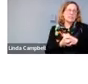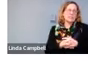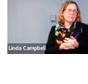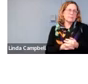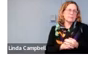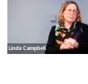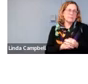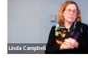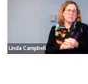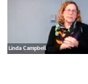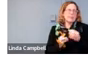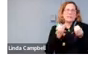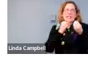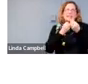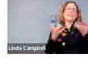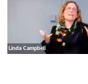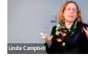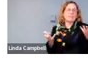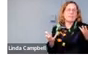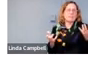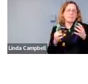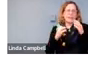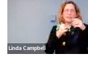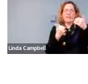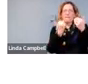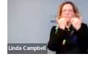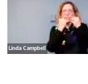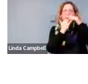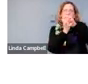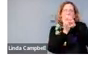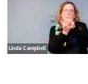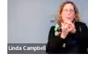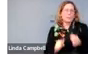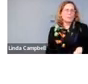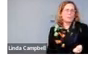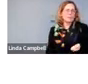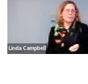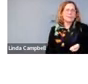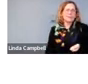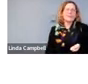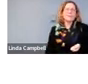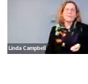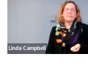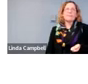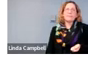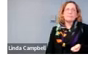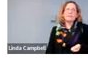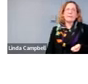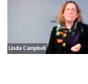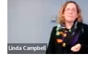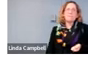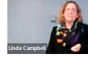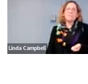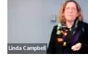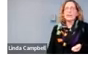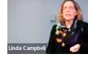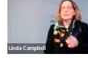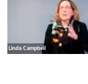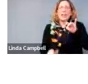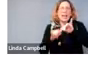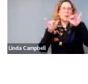Tame pickerel are an eating machine. They will eat everything and anything that will fit into their mouth.